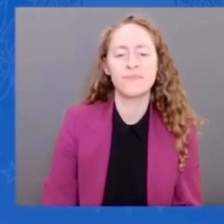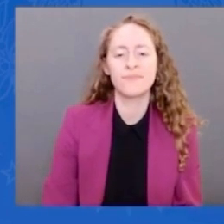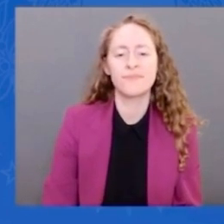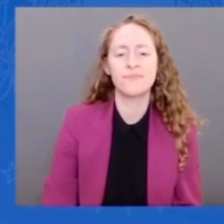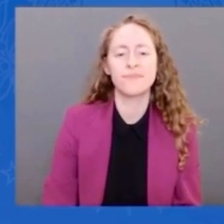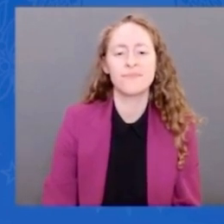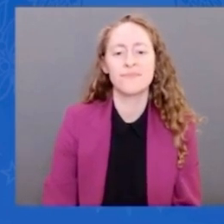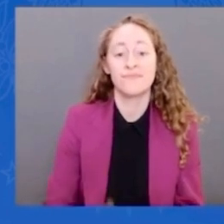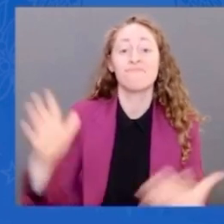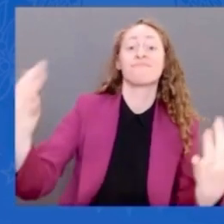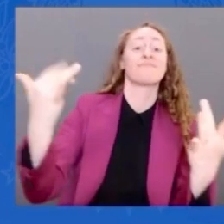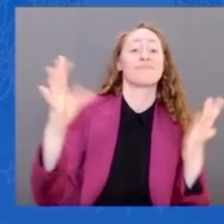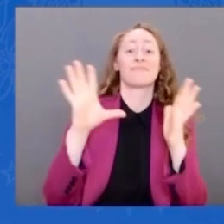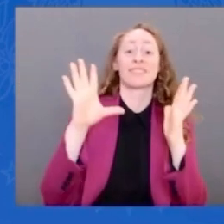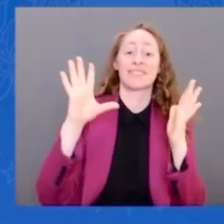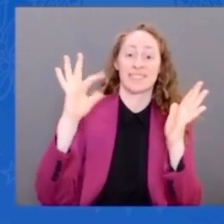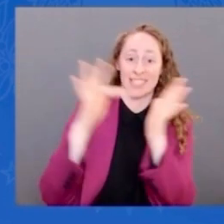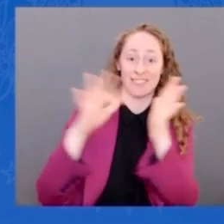Indeed.